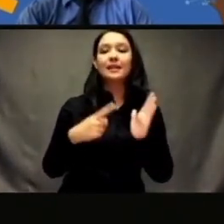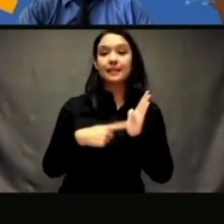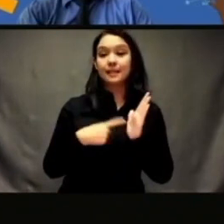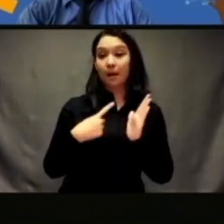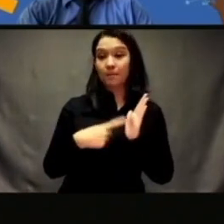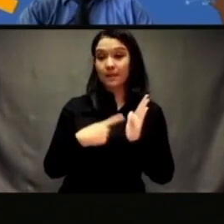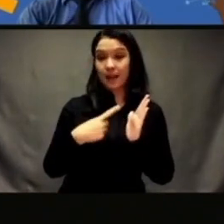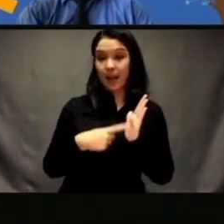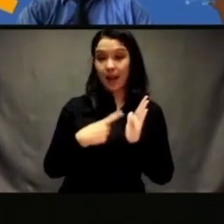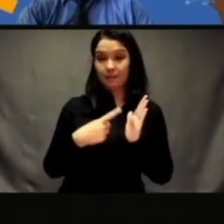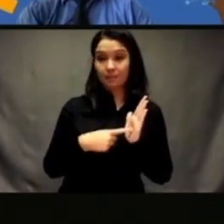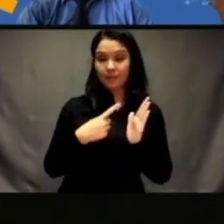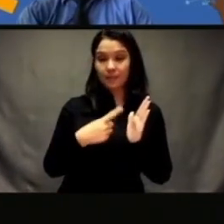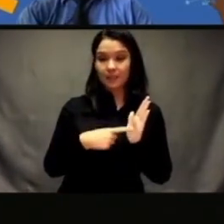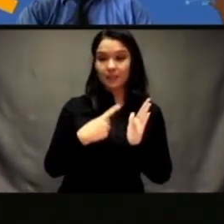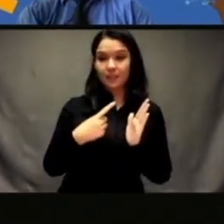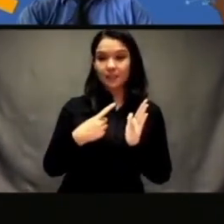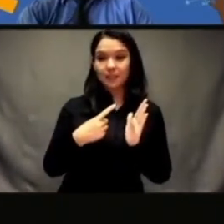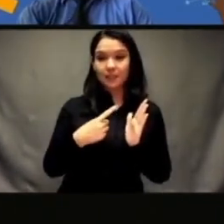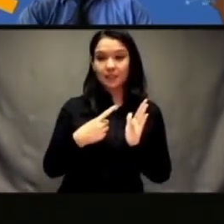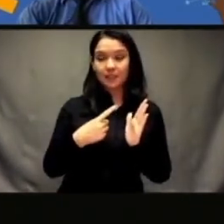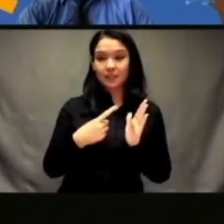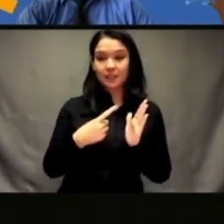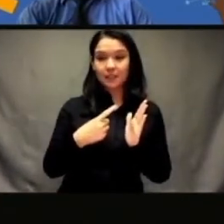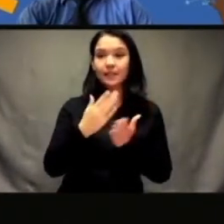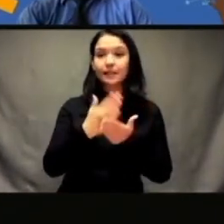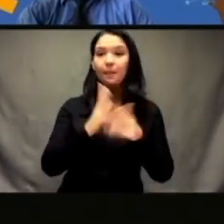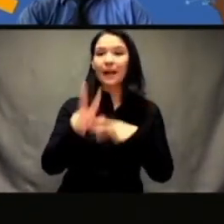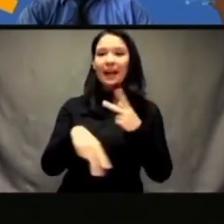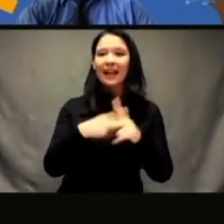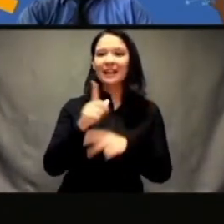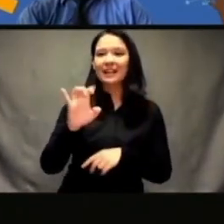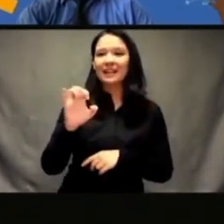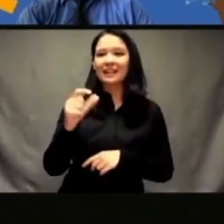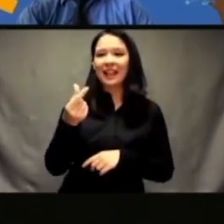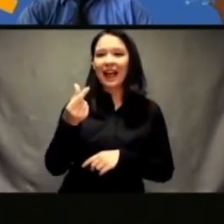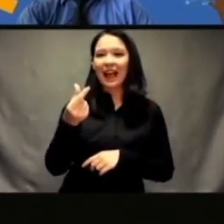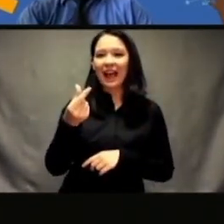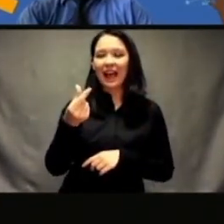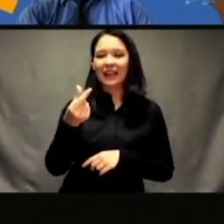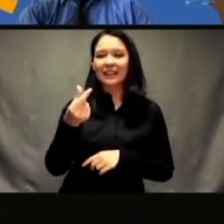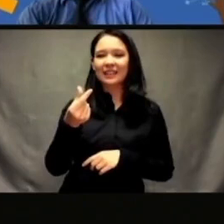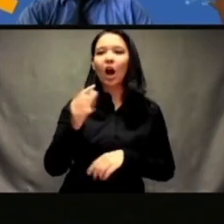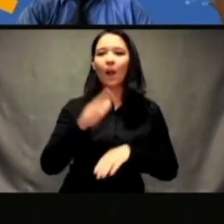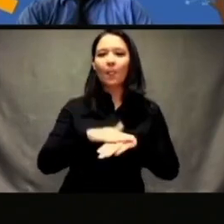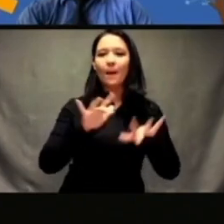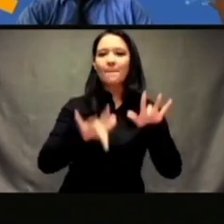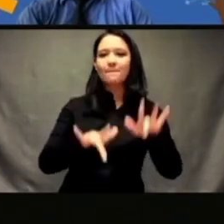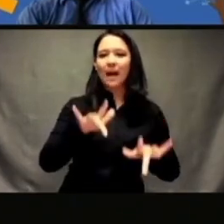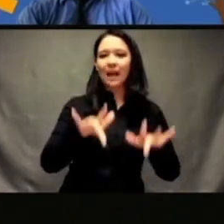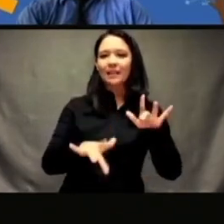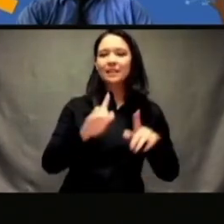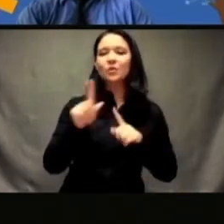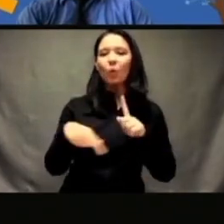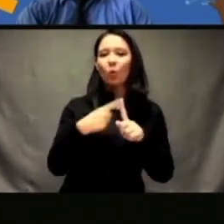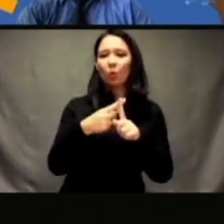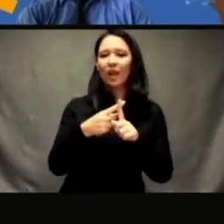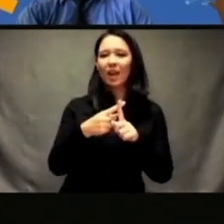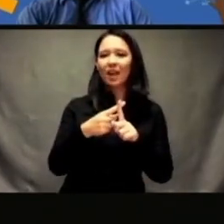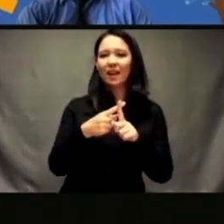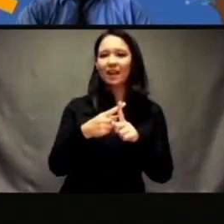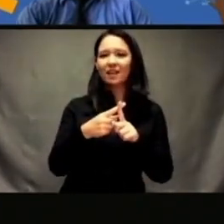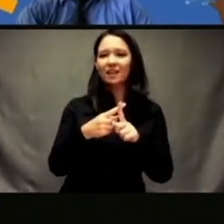sometimes it happens that it has some kind of lag recognizing the buttons when you do that kind